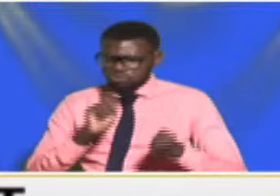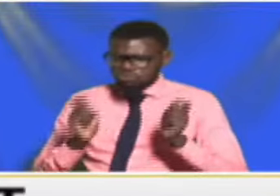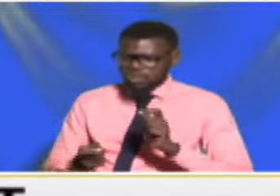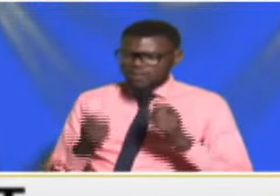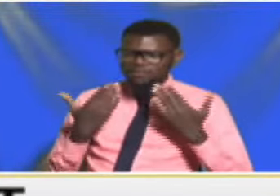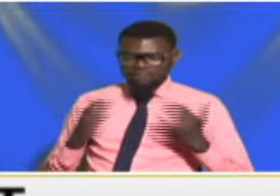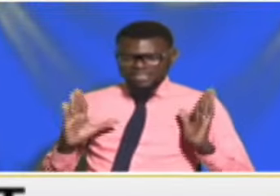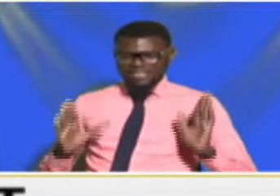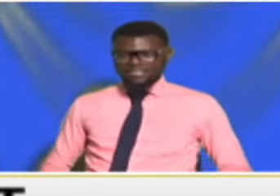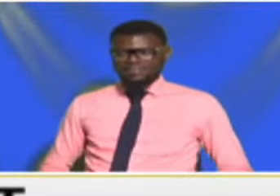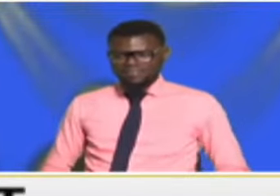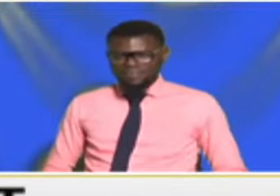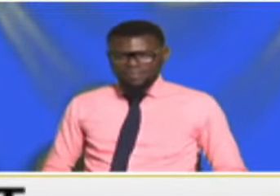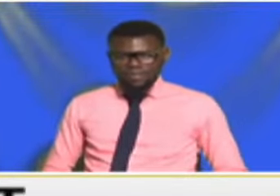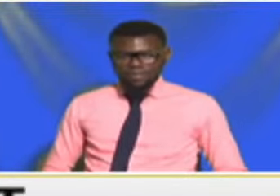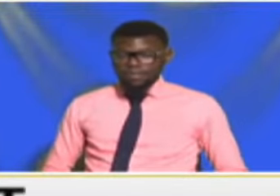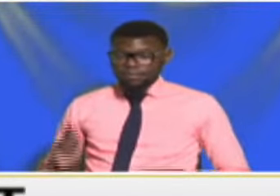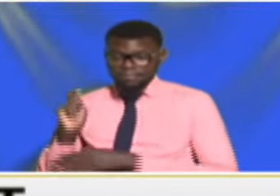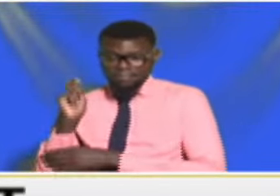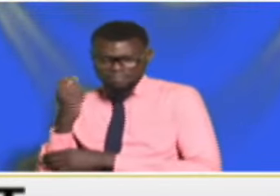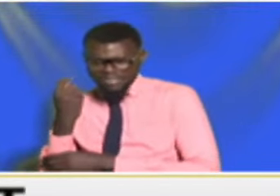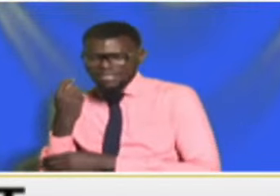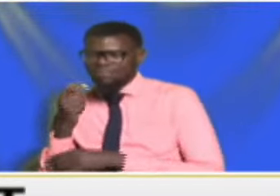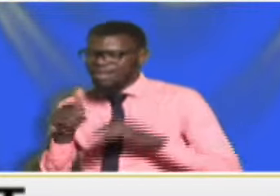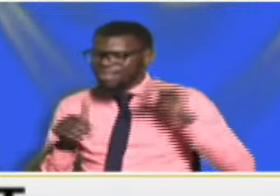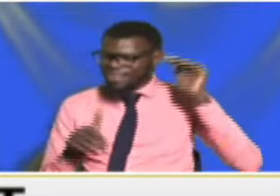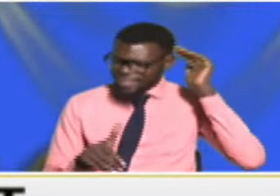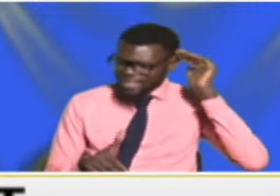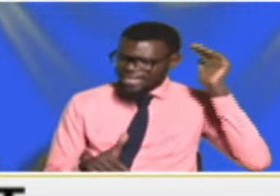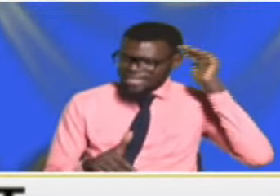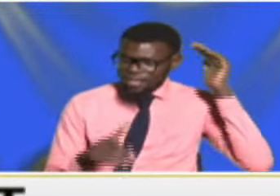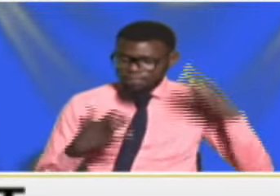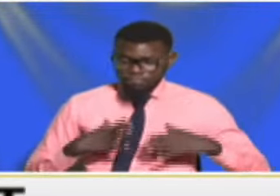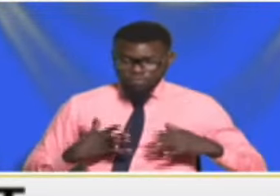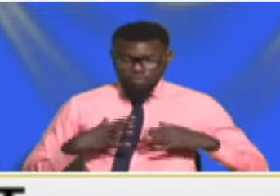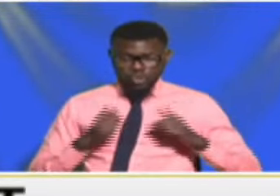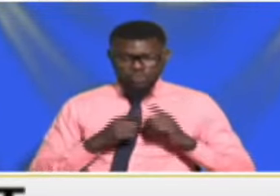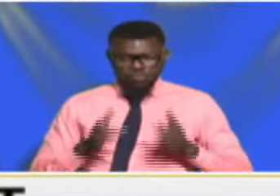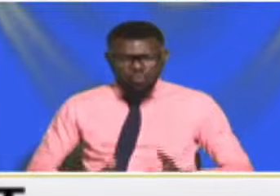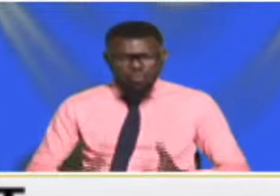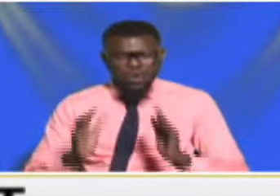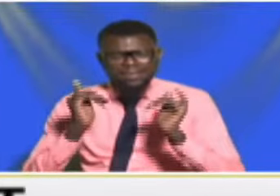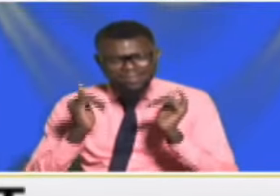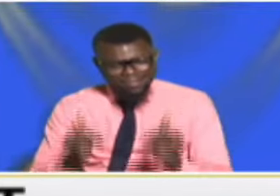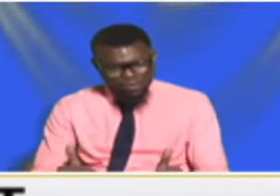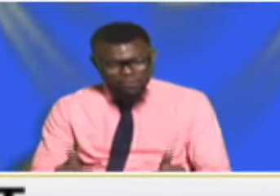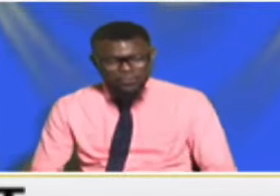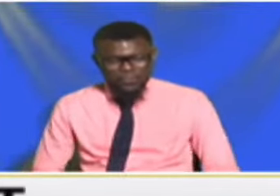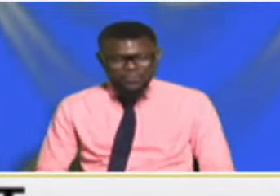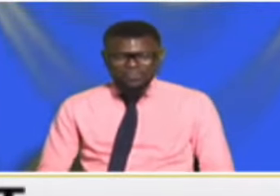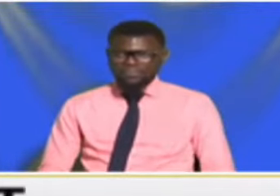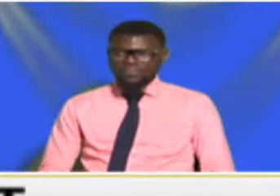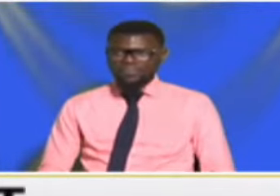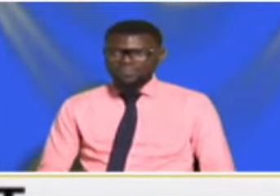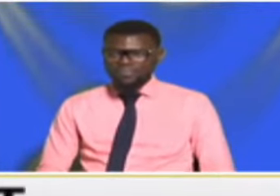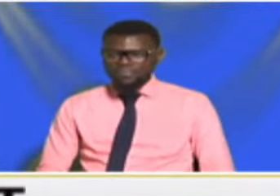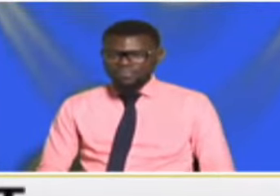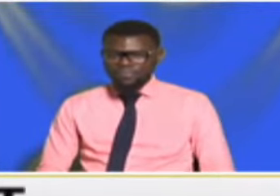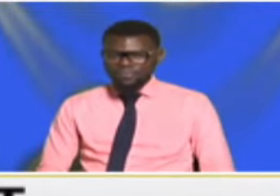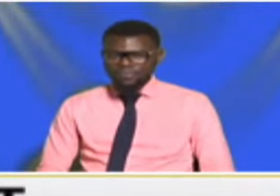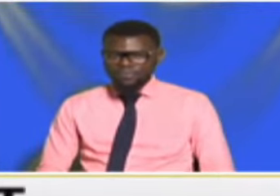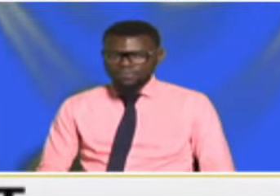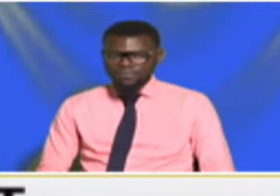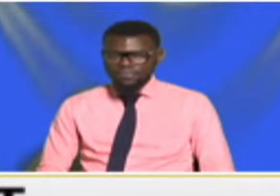also shifting as your president who's listening. And this is the new direction things are going to take. Let me tell you,